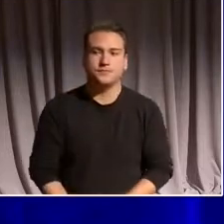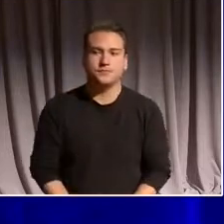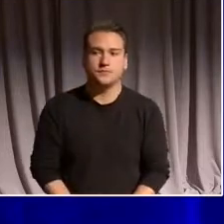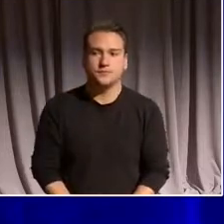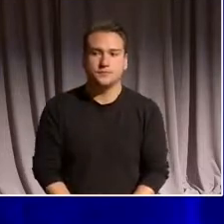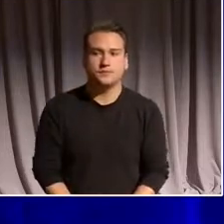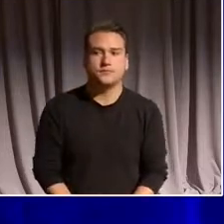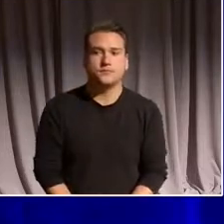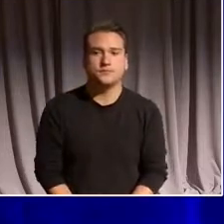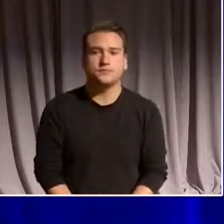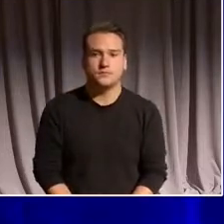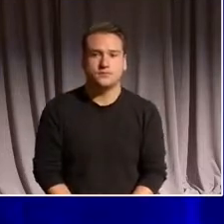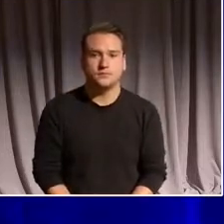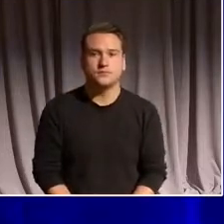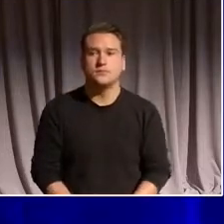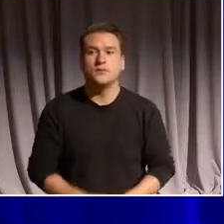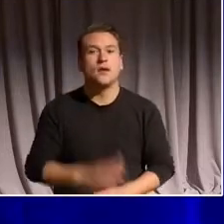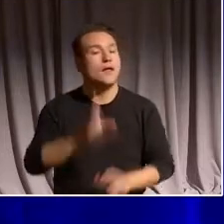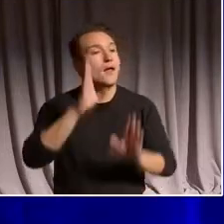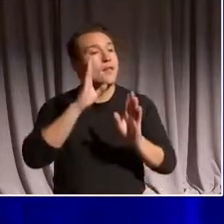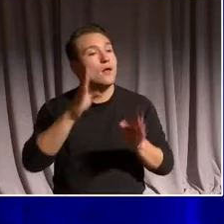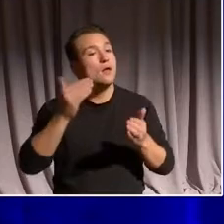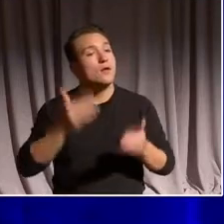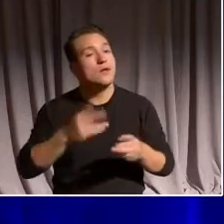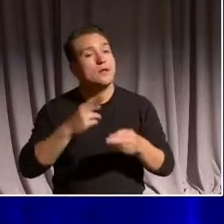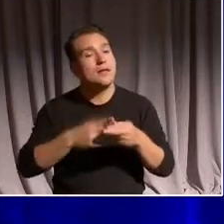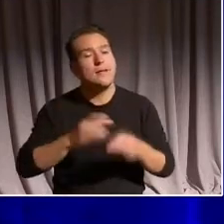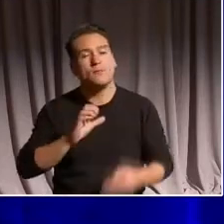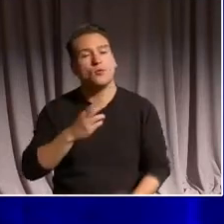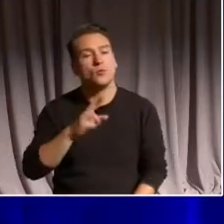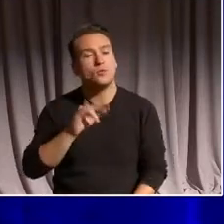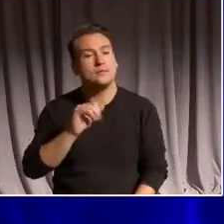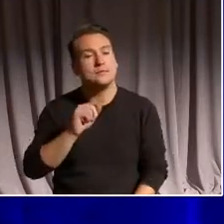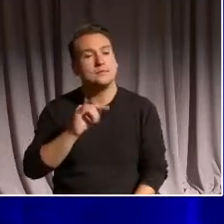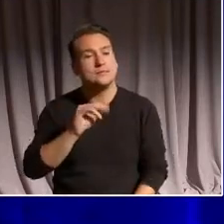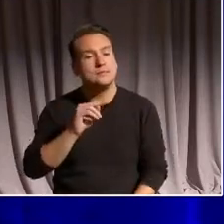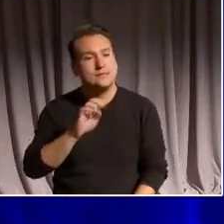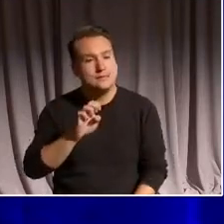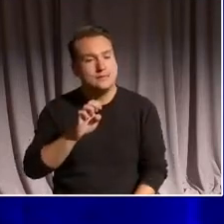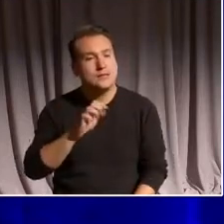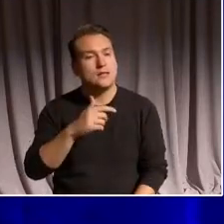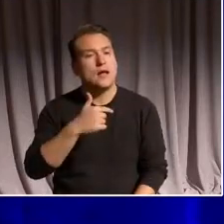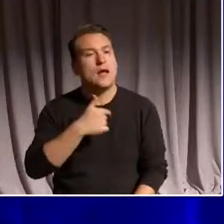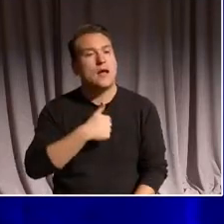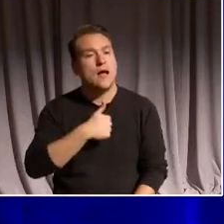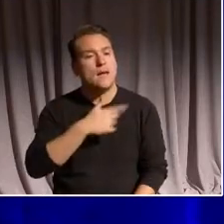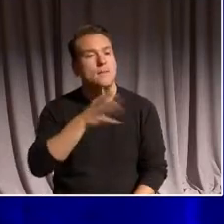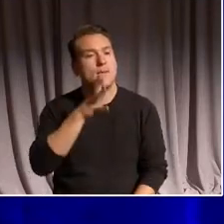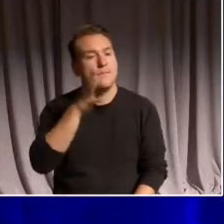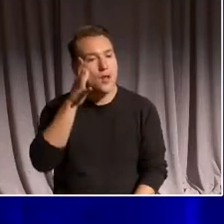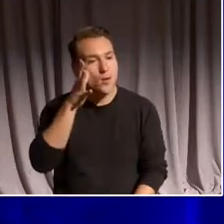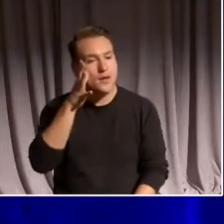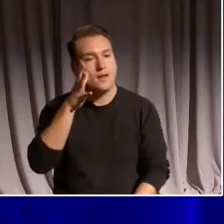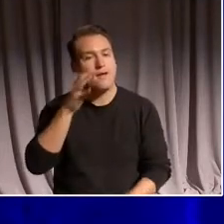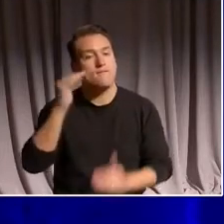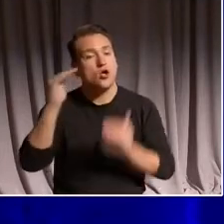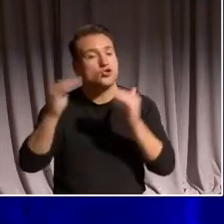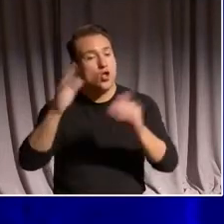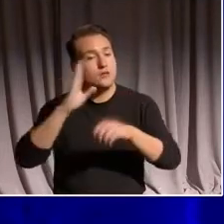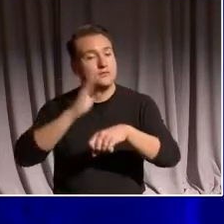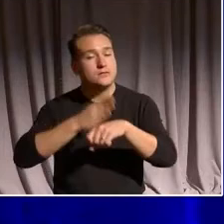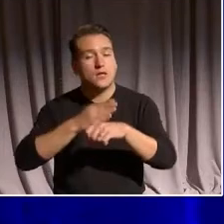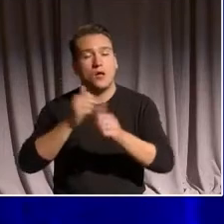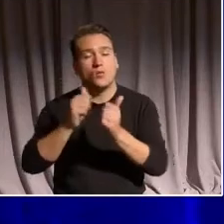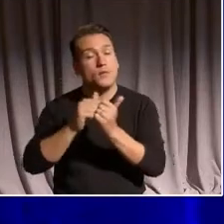Hi, my name's Kristen Raines. I'm a dementia care trainer. I'm a parent of a adult son with autism, and I'm also